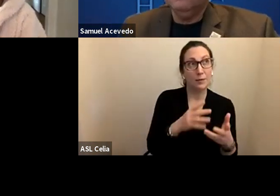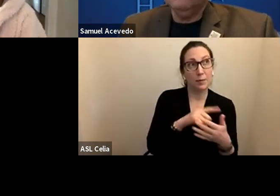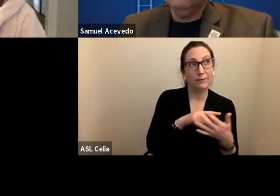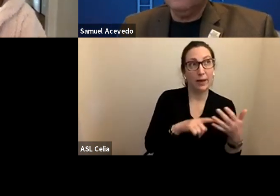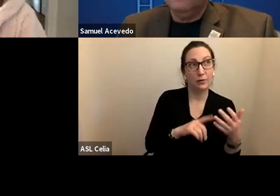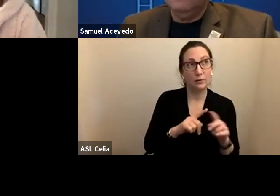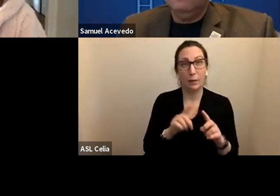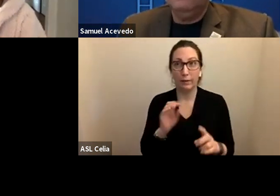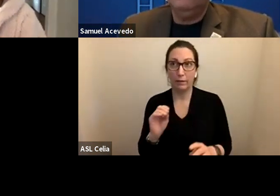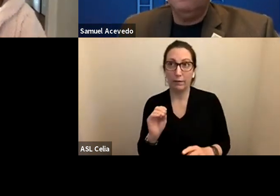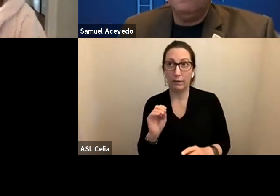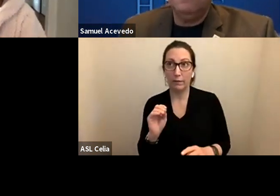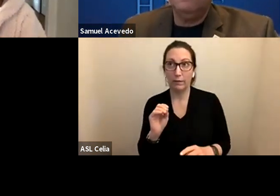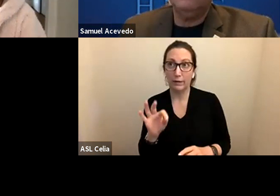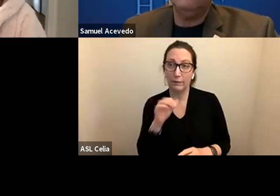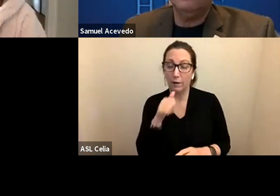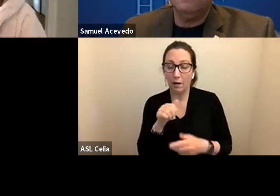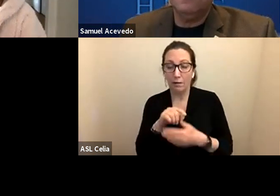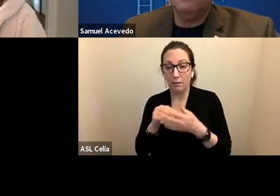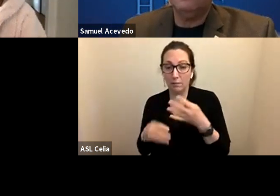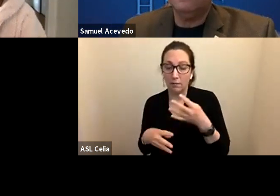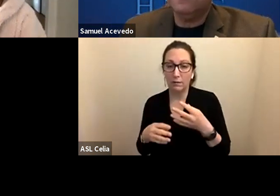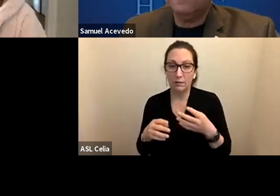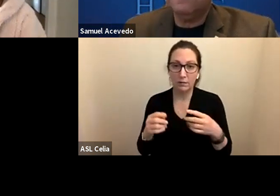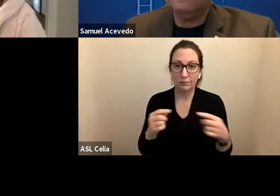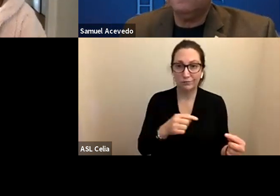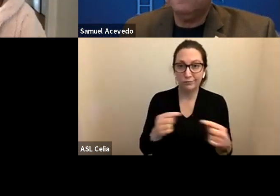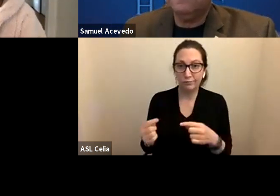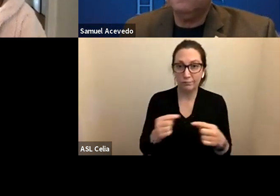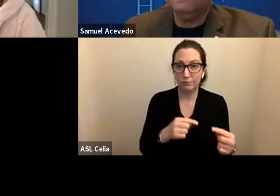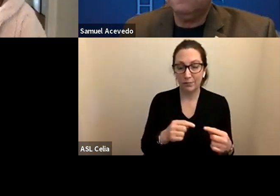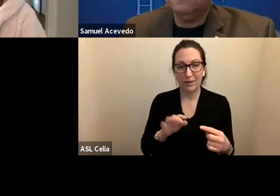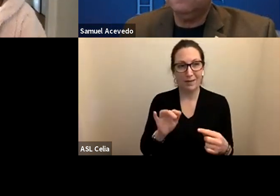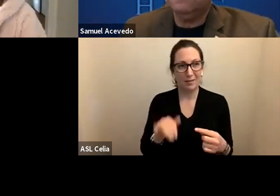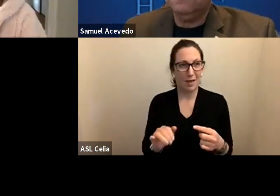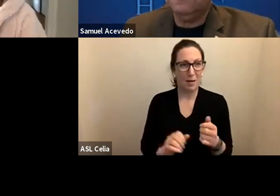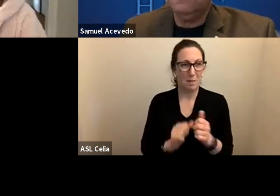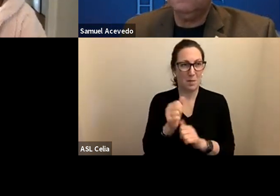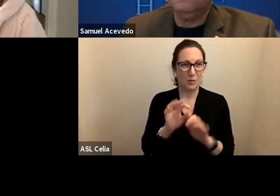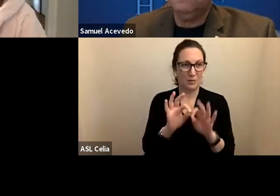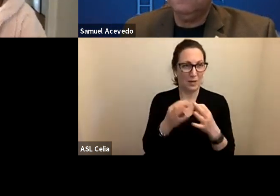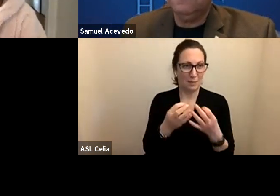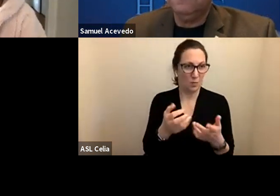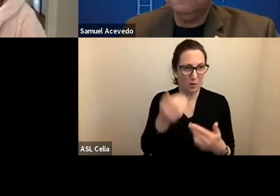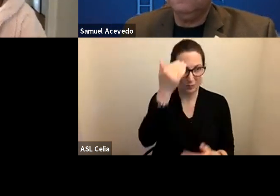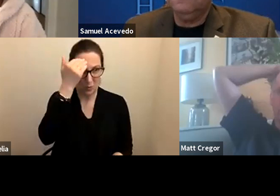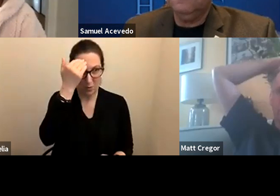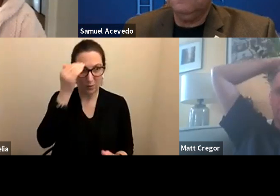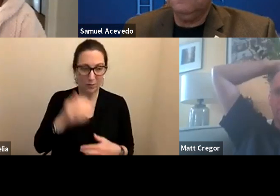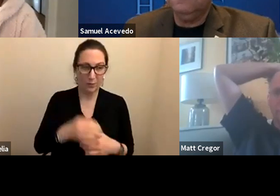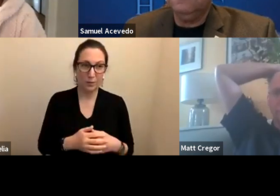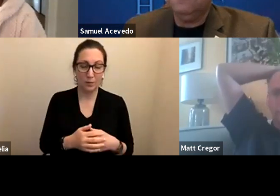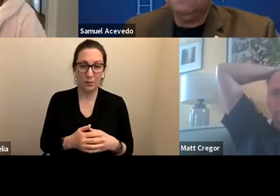do truly think that is the biggest question that's on the minds of so many people in the city of Boston right